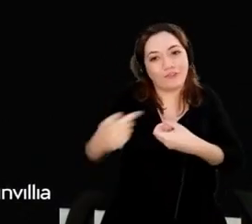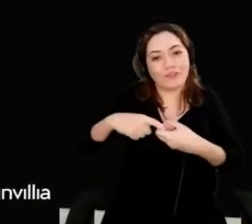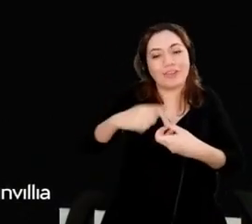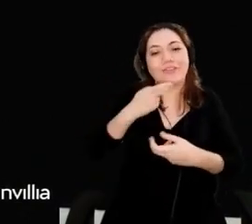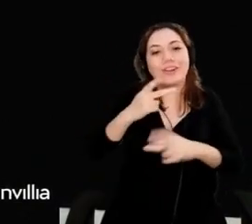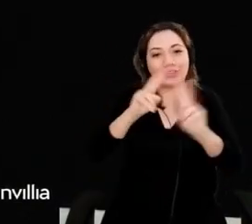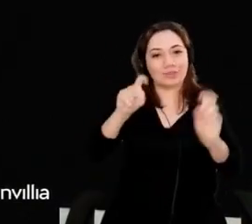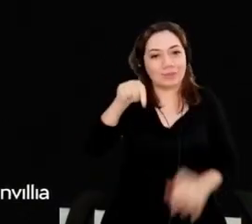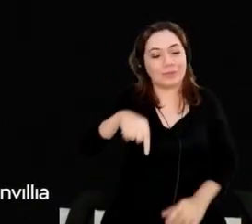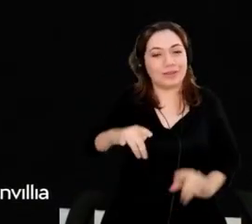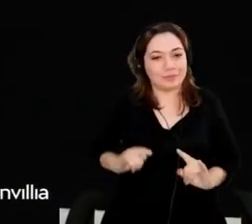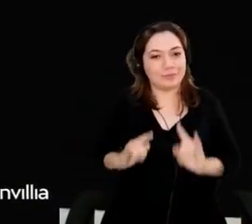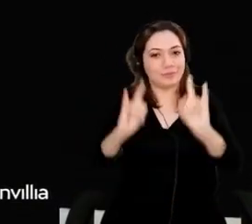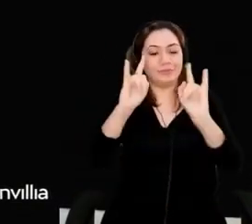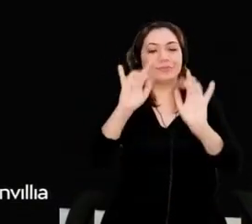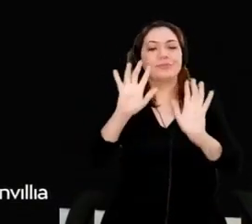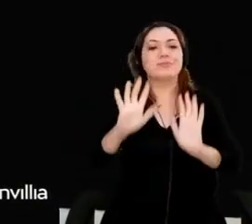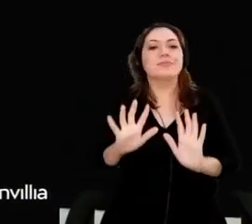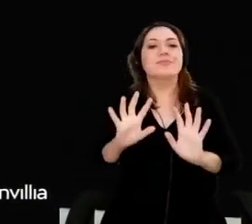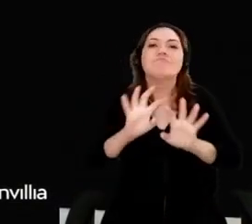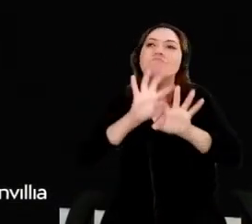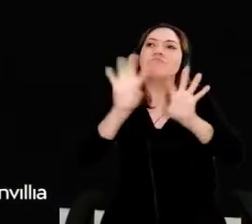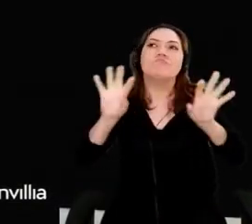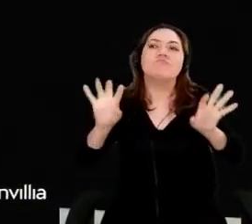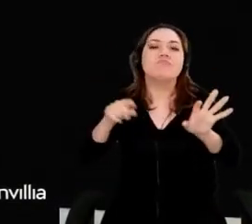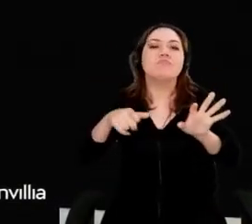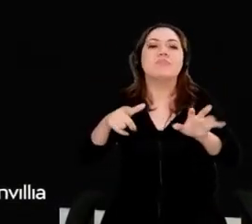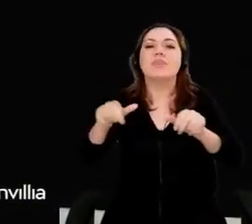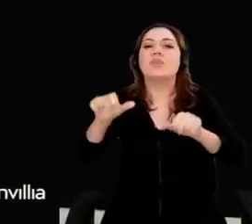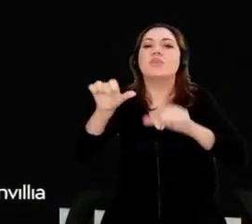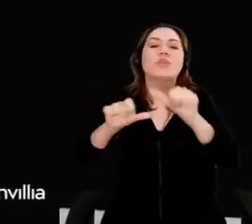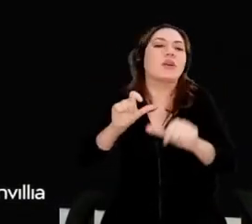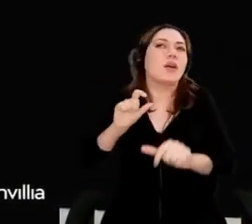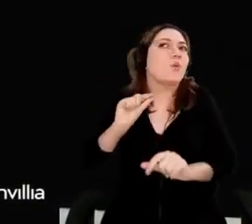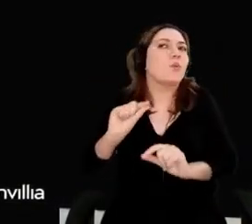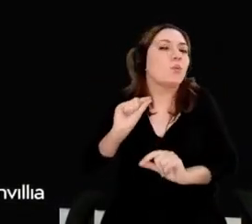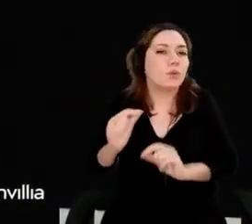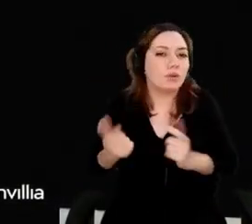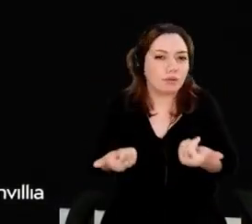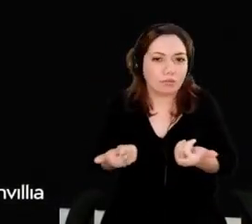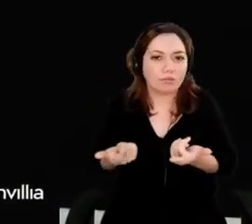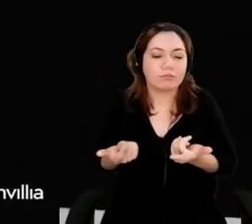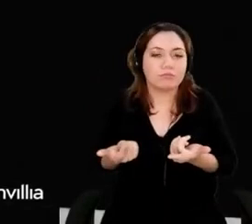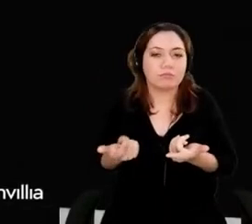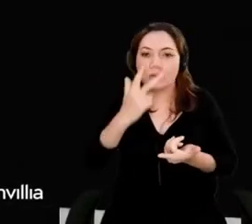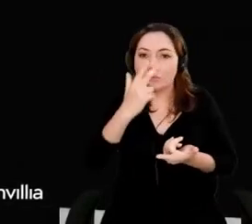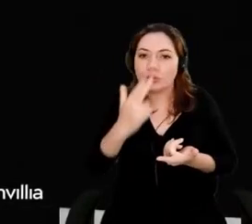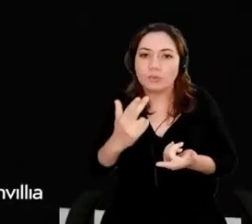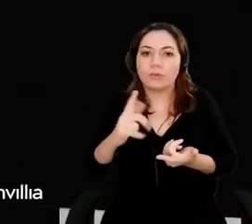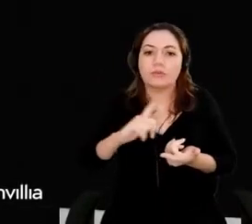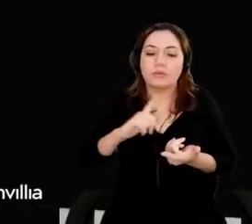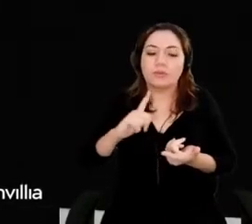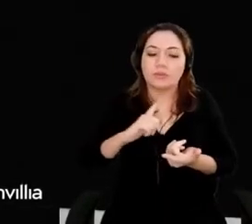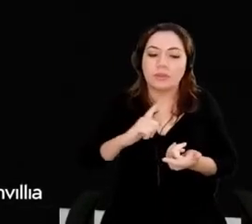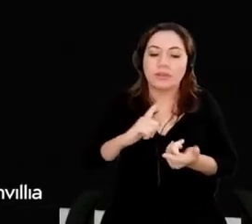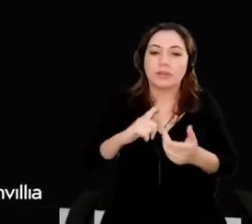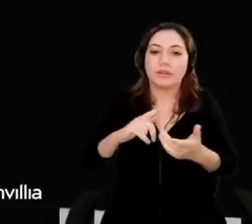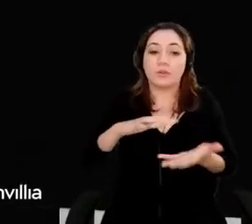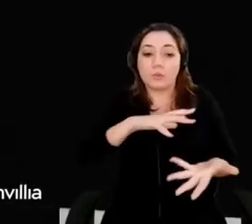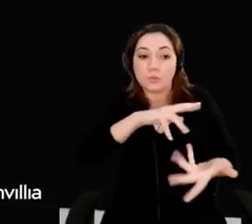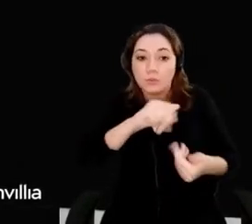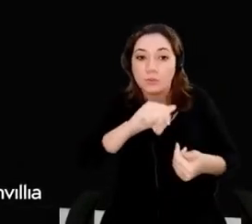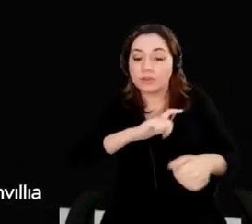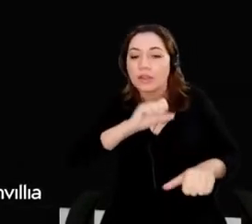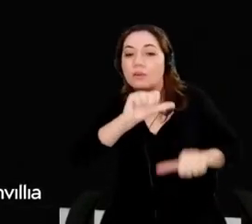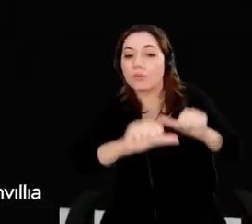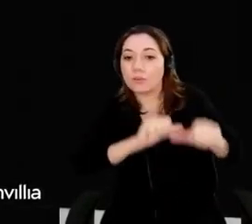change has walked through these rooms? How much change has the world experienced, thanks to some of